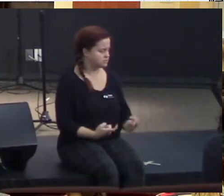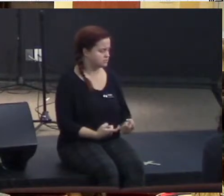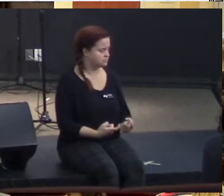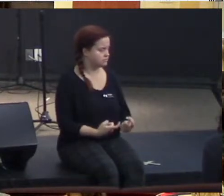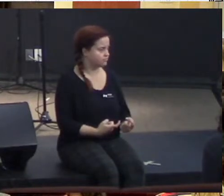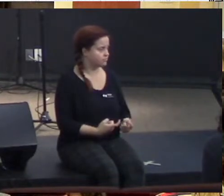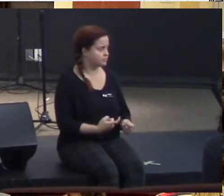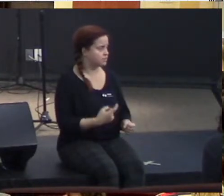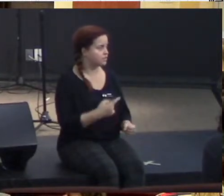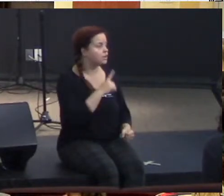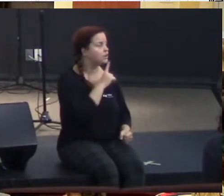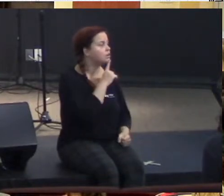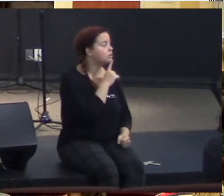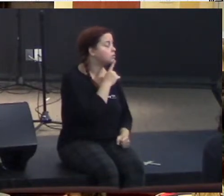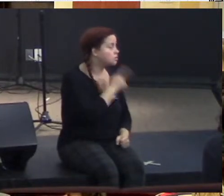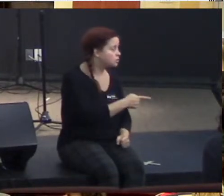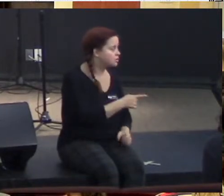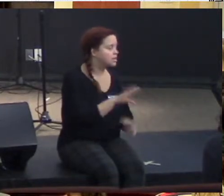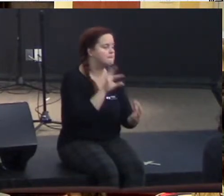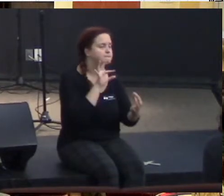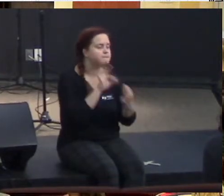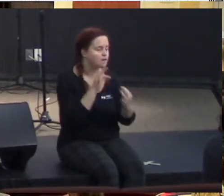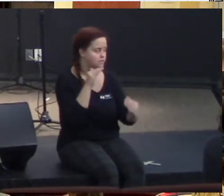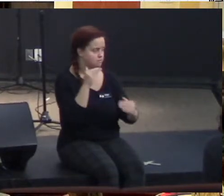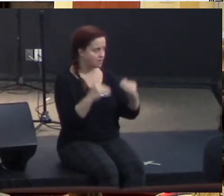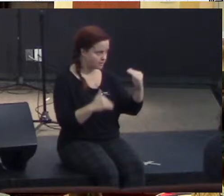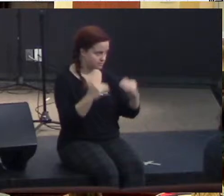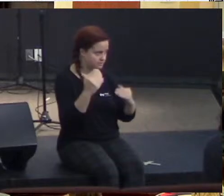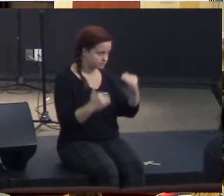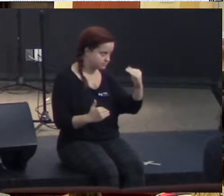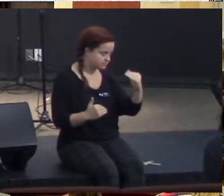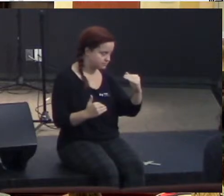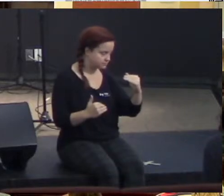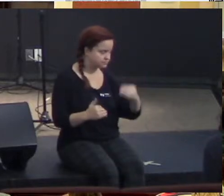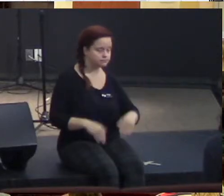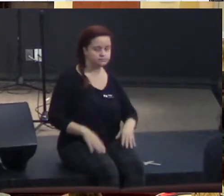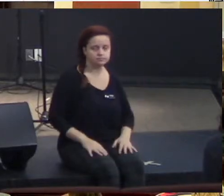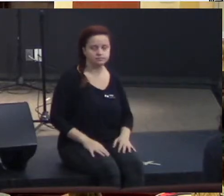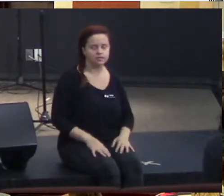In perfect balance. I love this other scene.